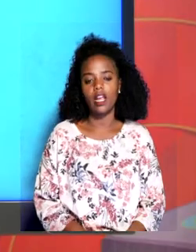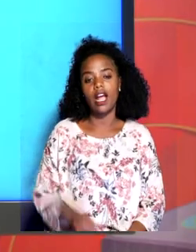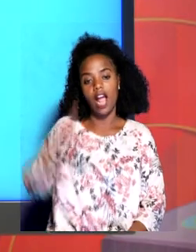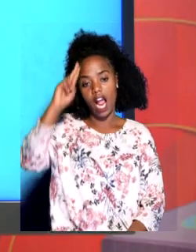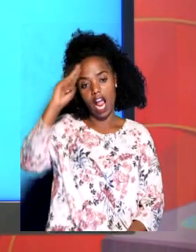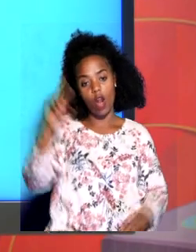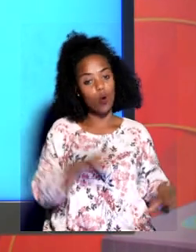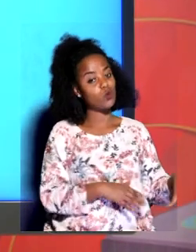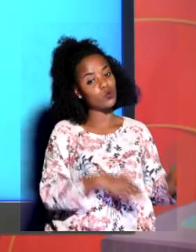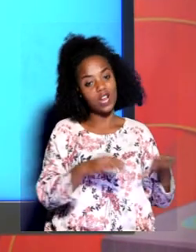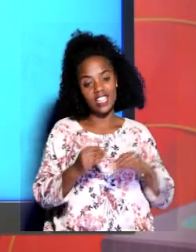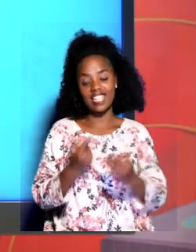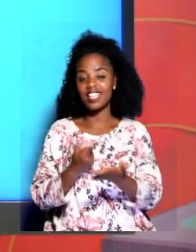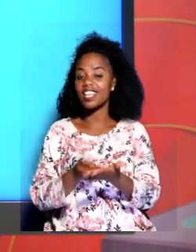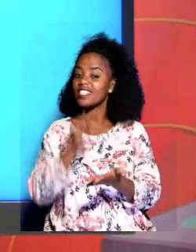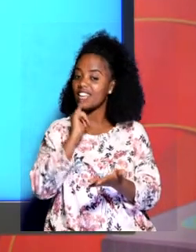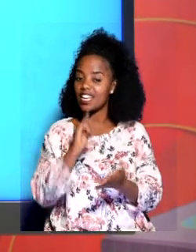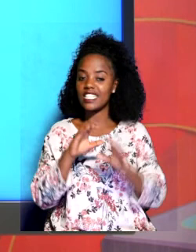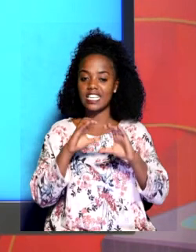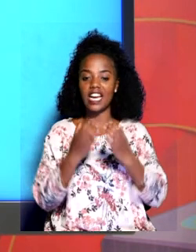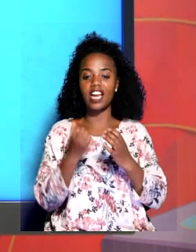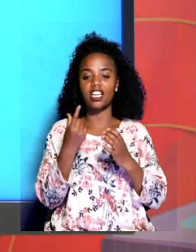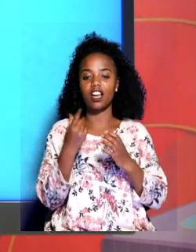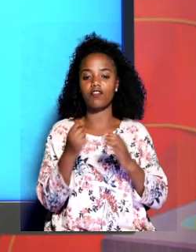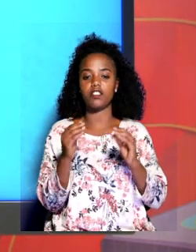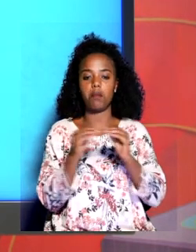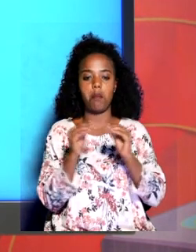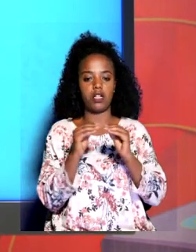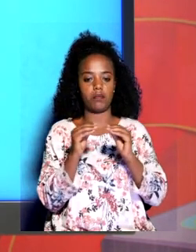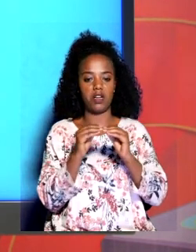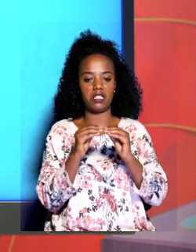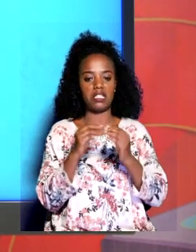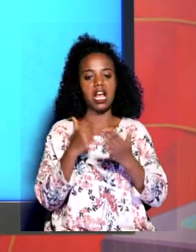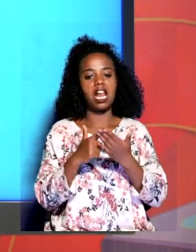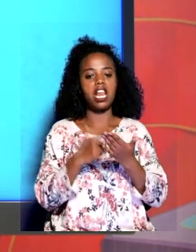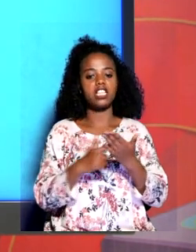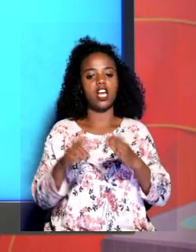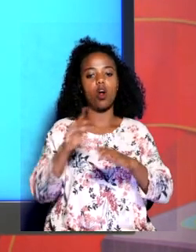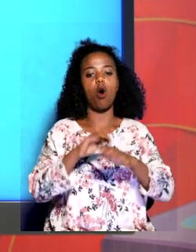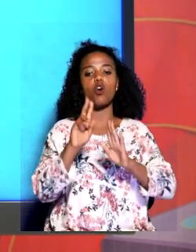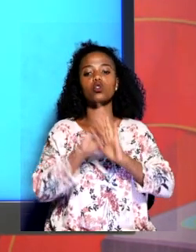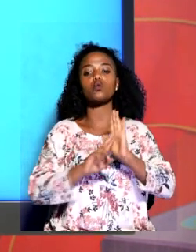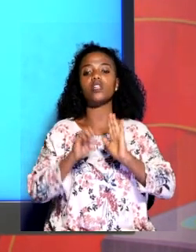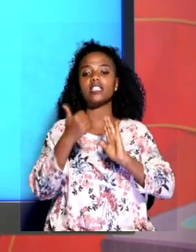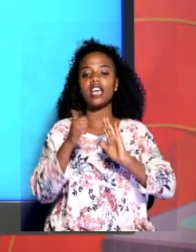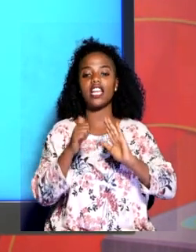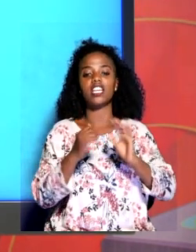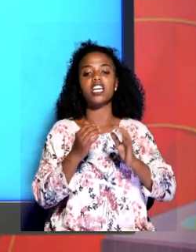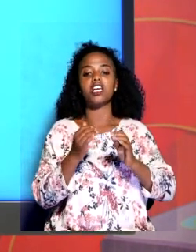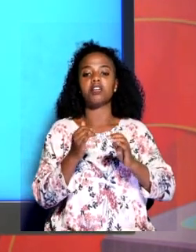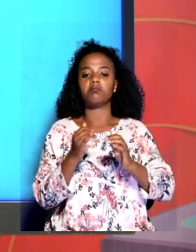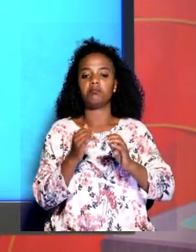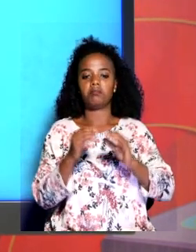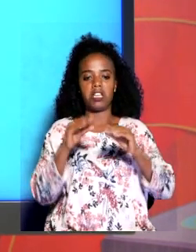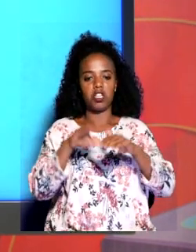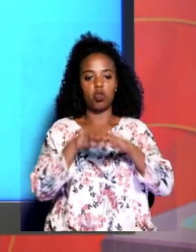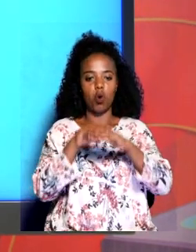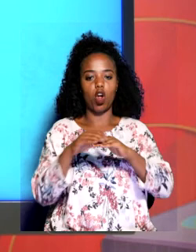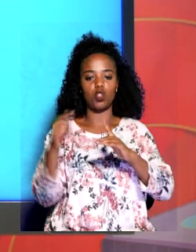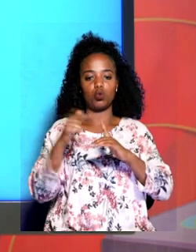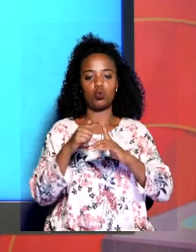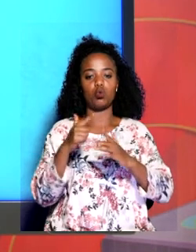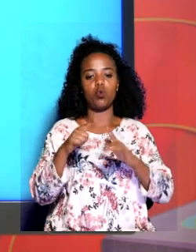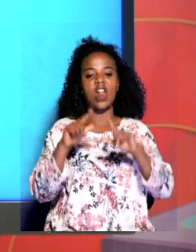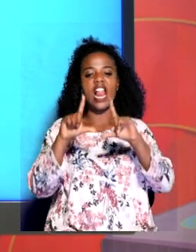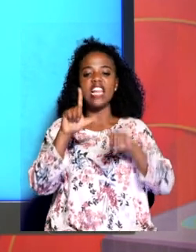Hello, dear students. This is Grade 11 Mathematics lesson on Unit 10, Introduction to Linear